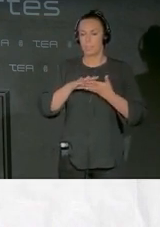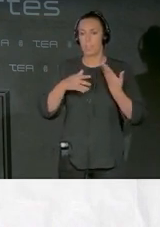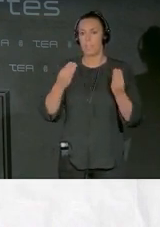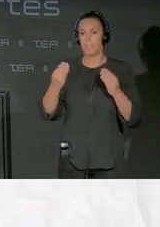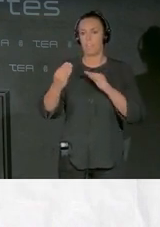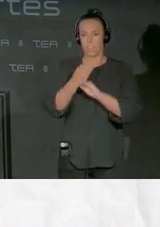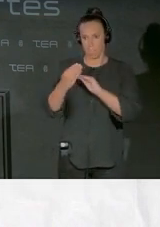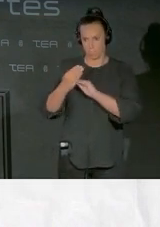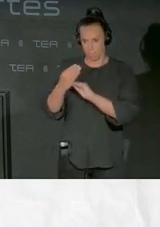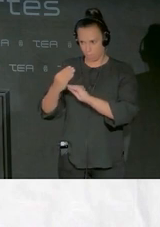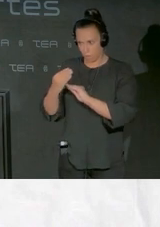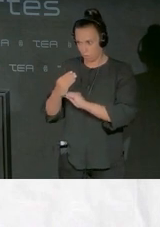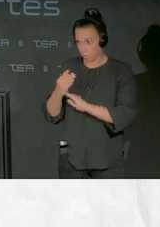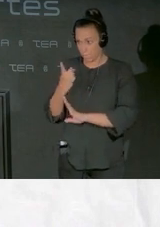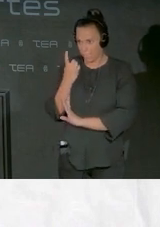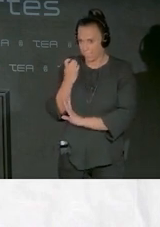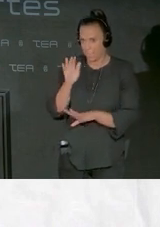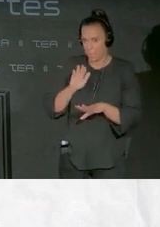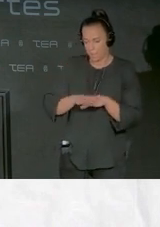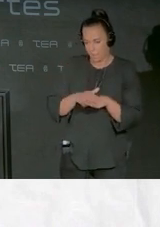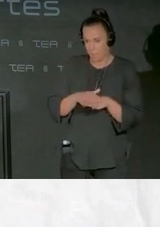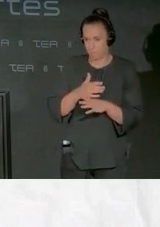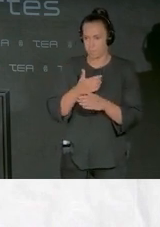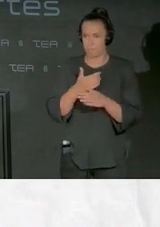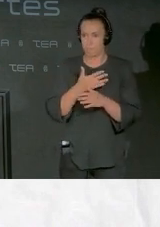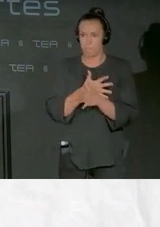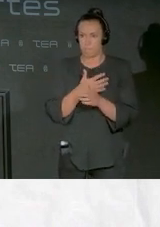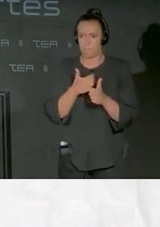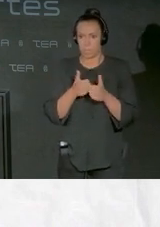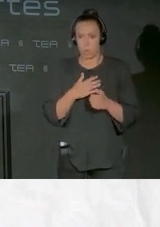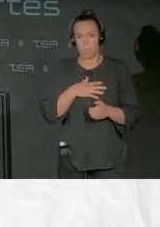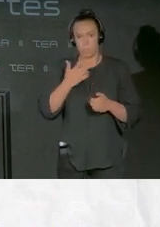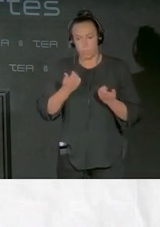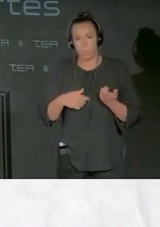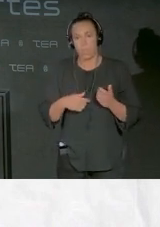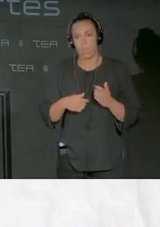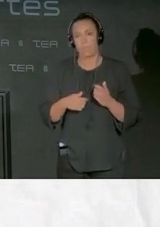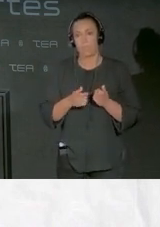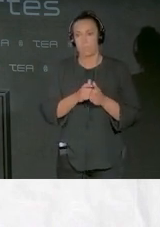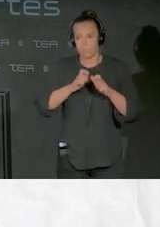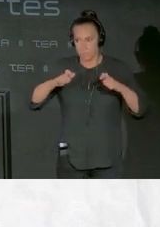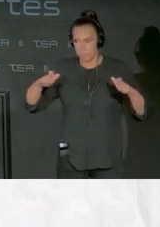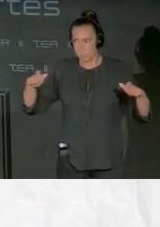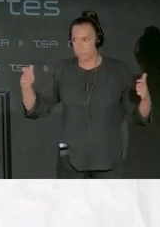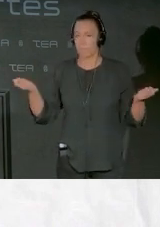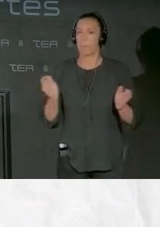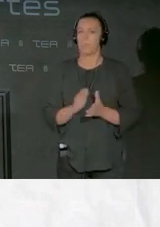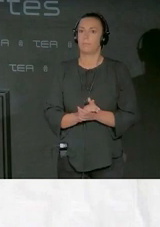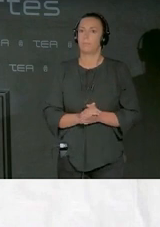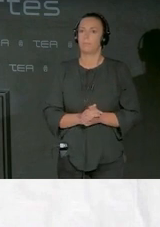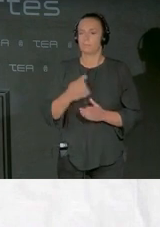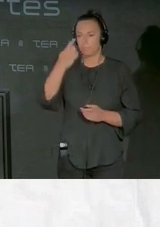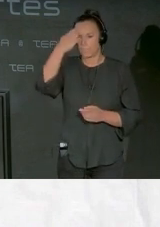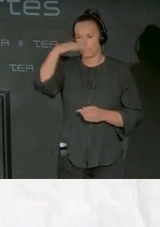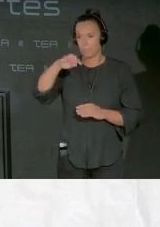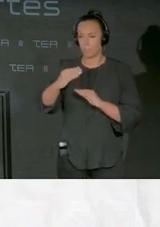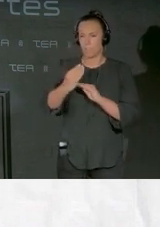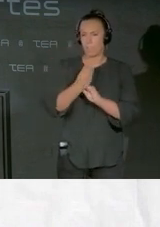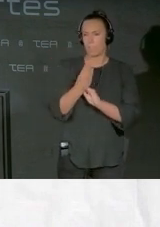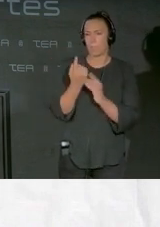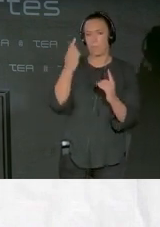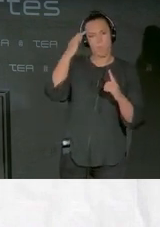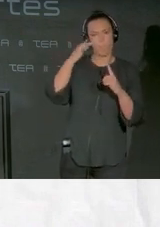more finance, to look at which bits of the sector need it, what type of finance and what for. We looked at the regulatory